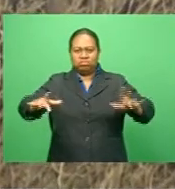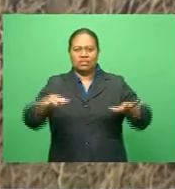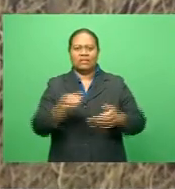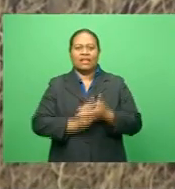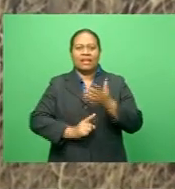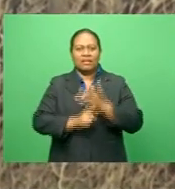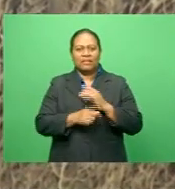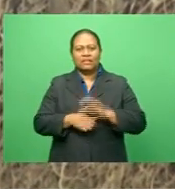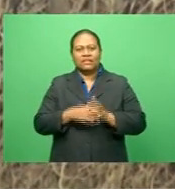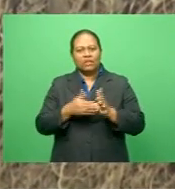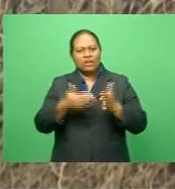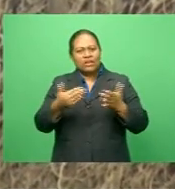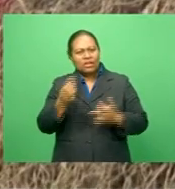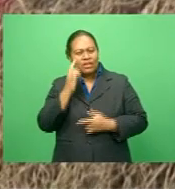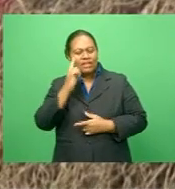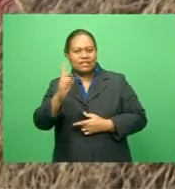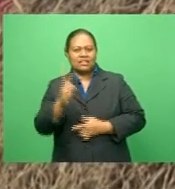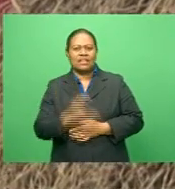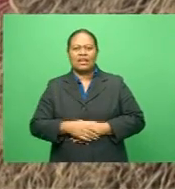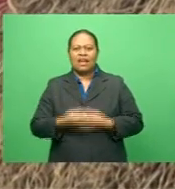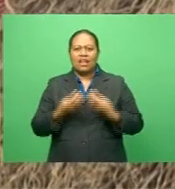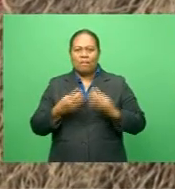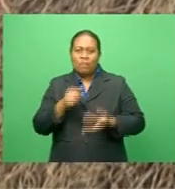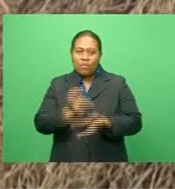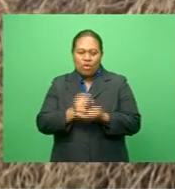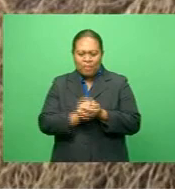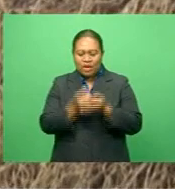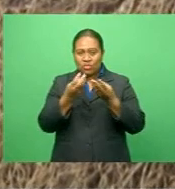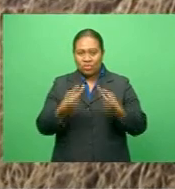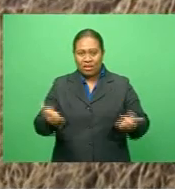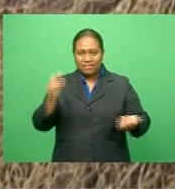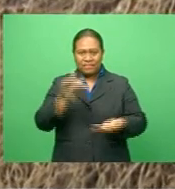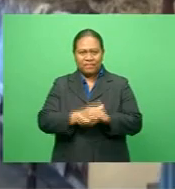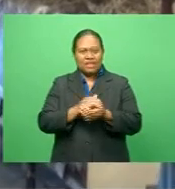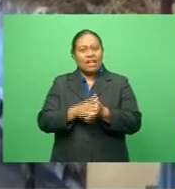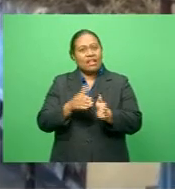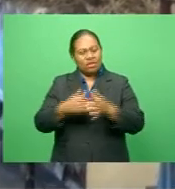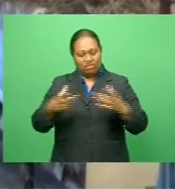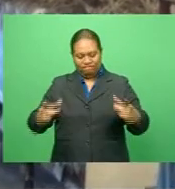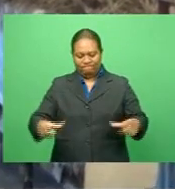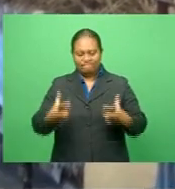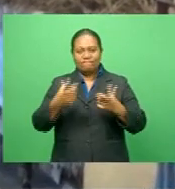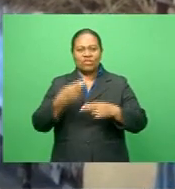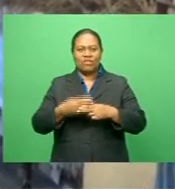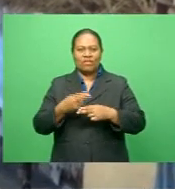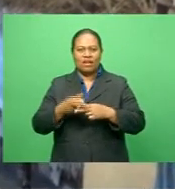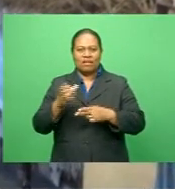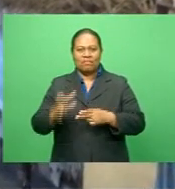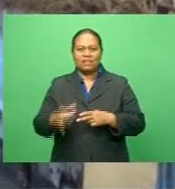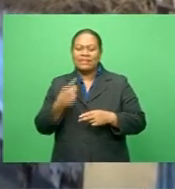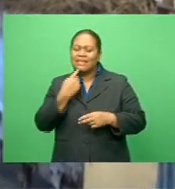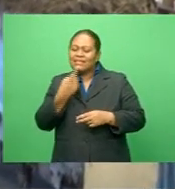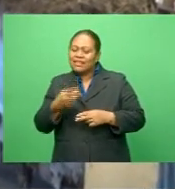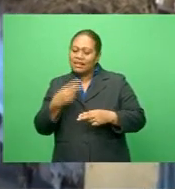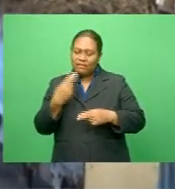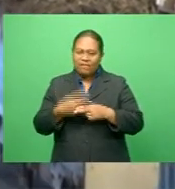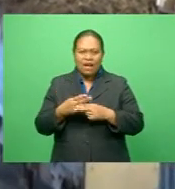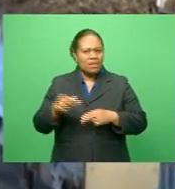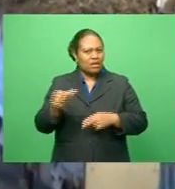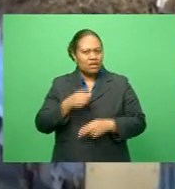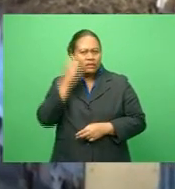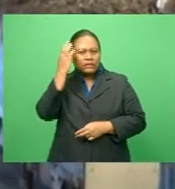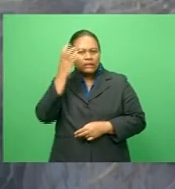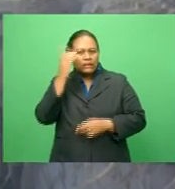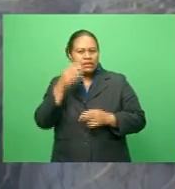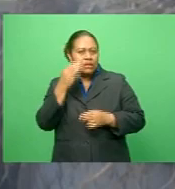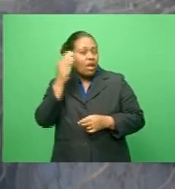compromised. Veratautini says proper drying of kava remains a challenge for the farmers. He adds farmers need to be aware of the different varieties